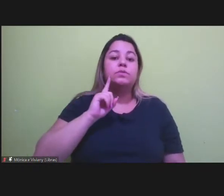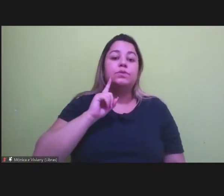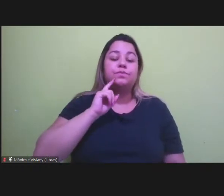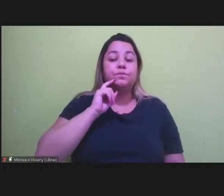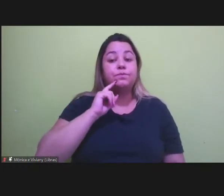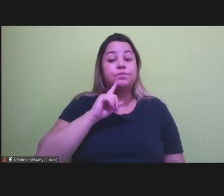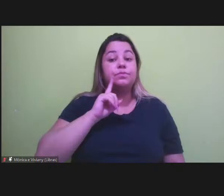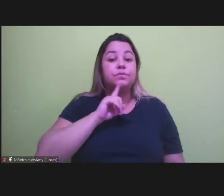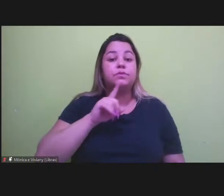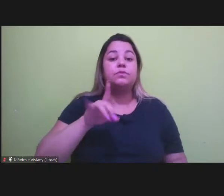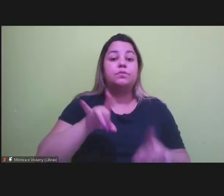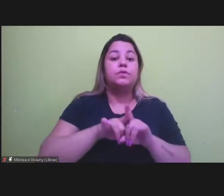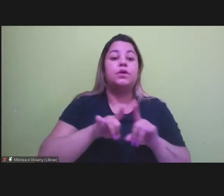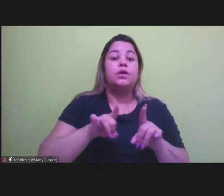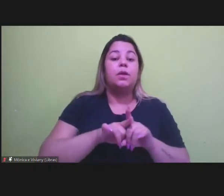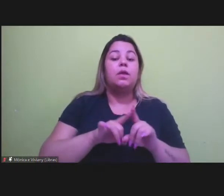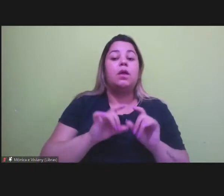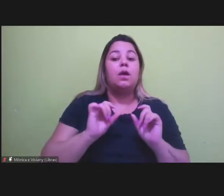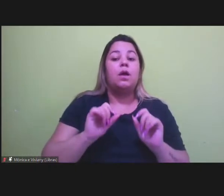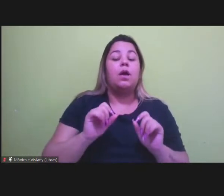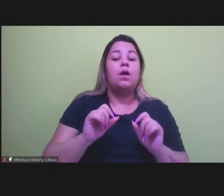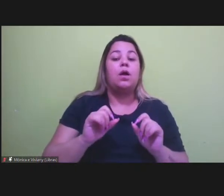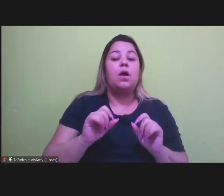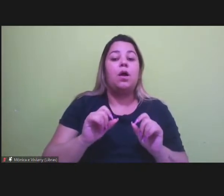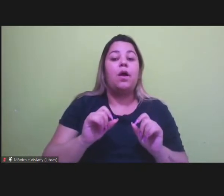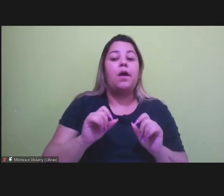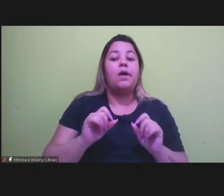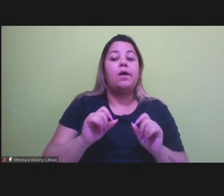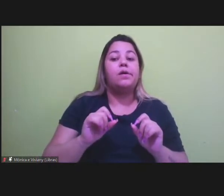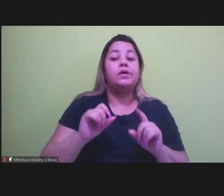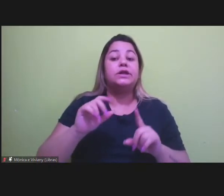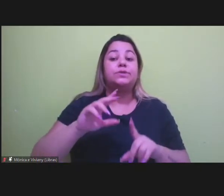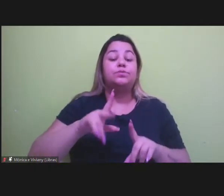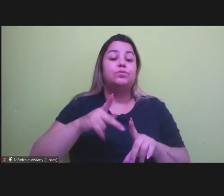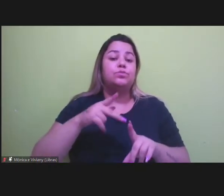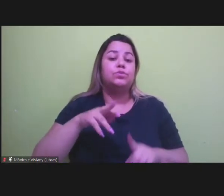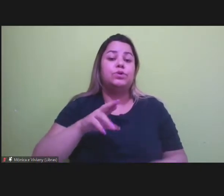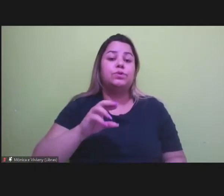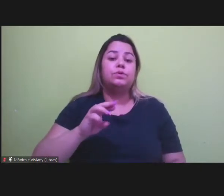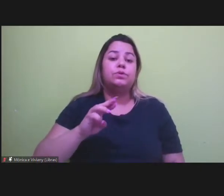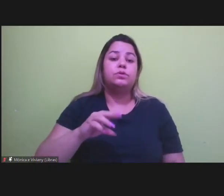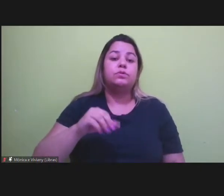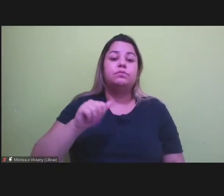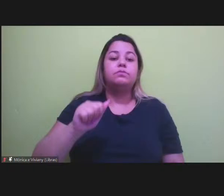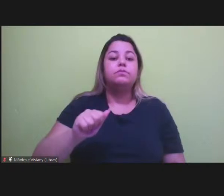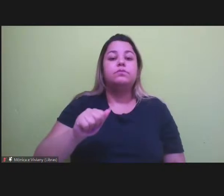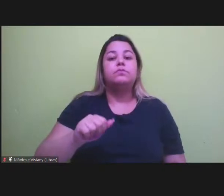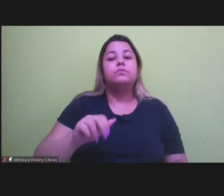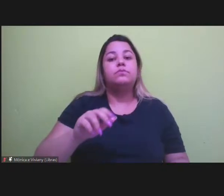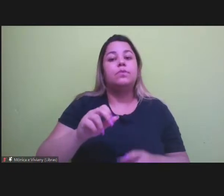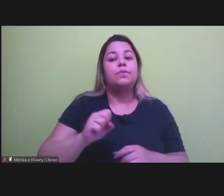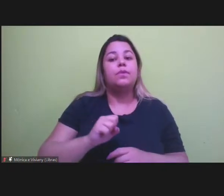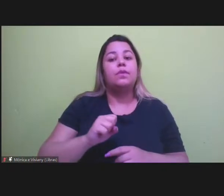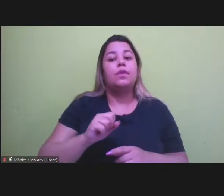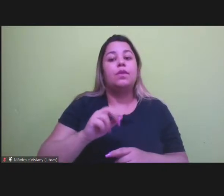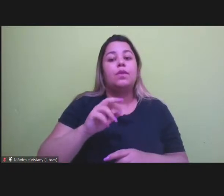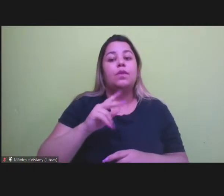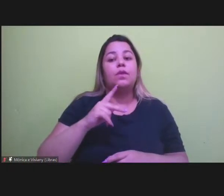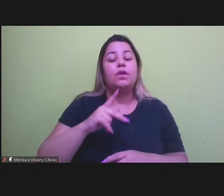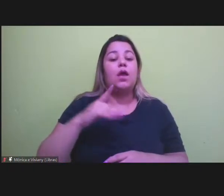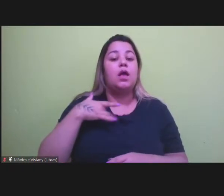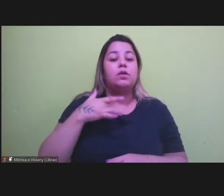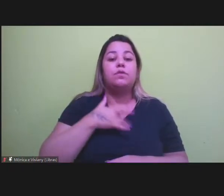bring this a lot as a program that is specific for food and nutrition,